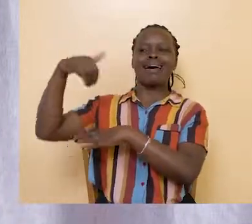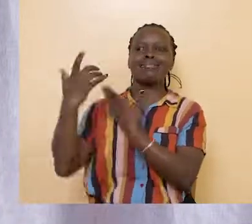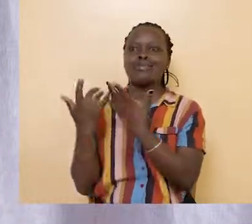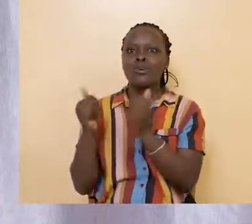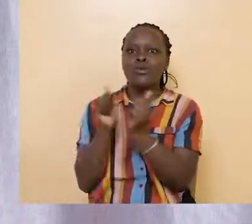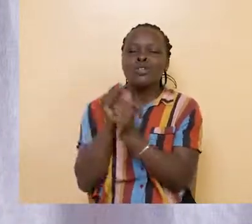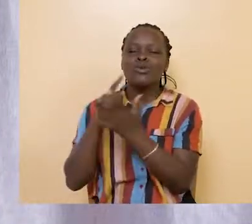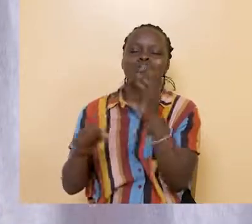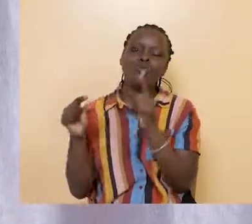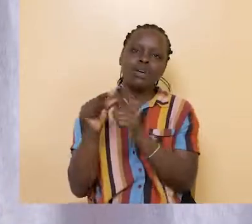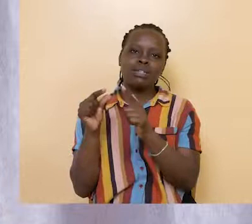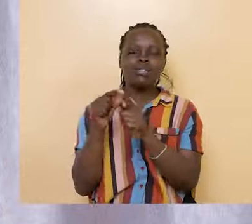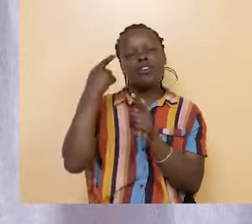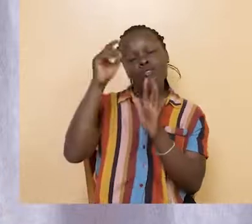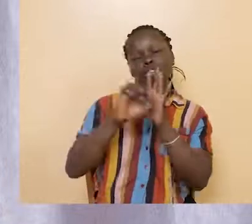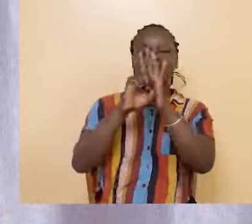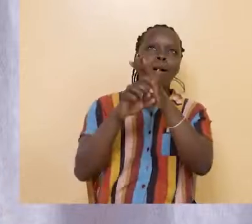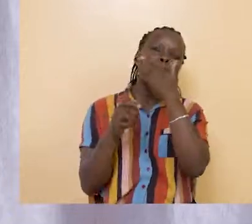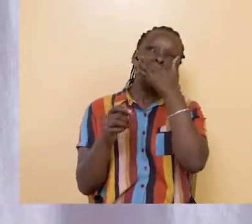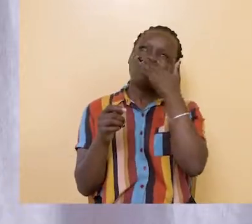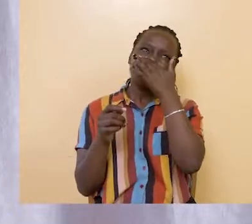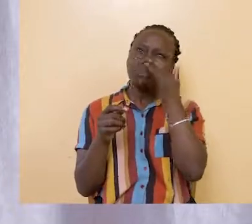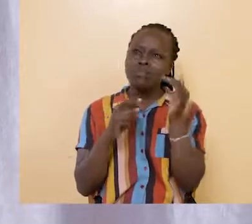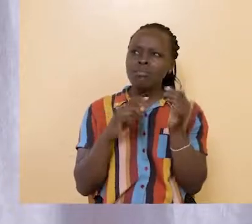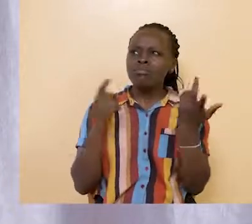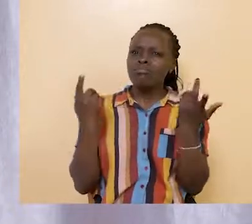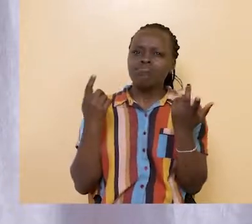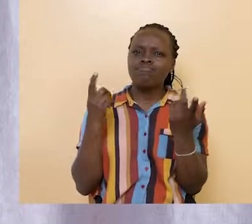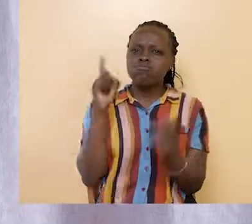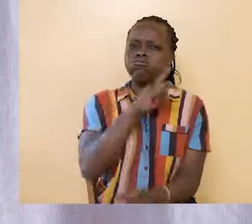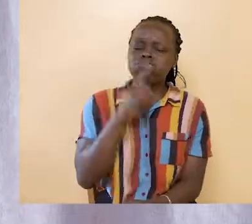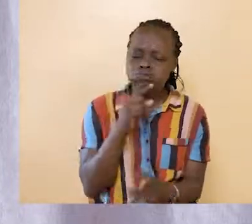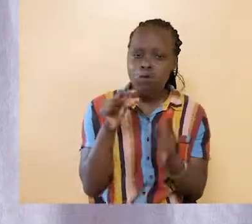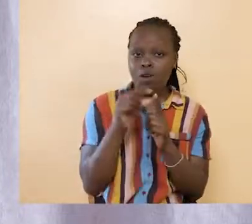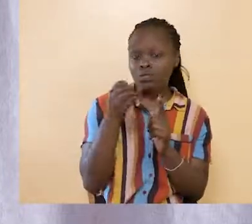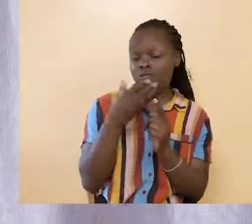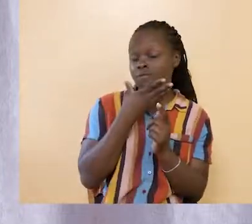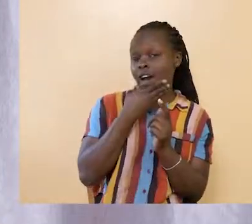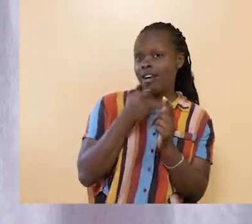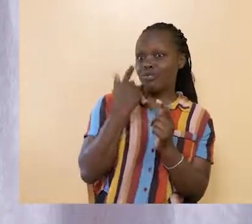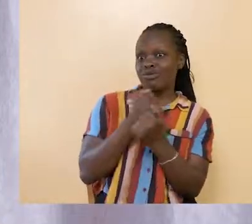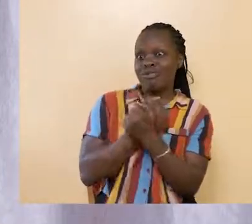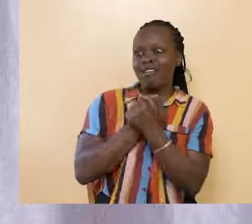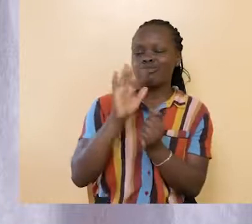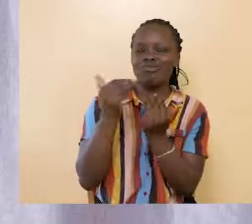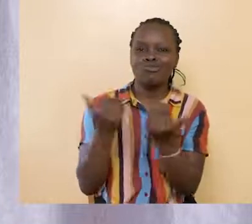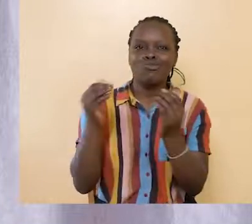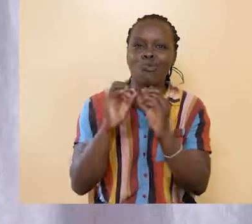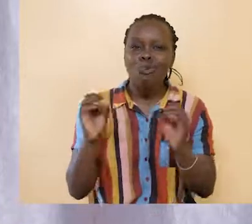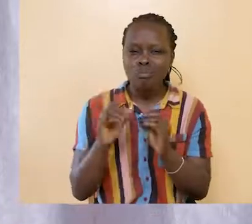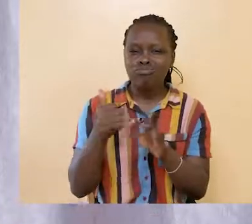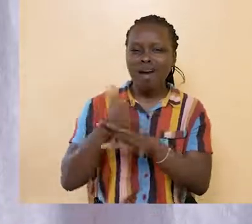So, for example, the words, the harsh words of a father who didn't affirm or love and instead was abusive